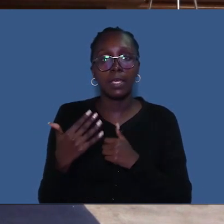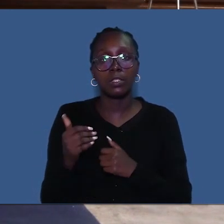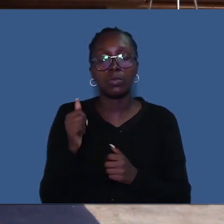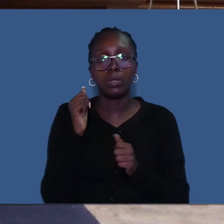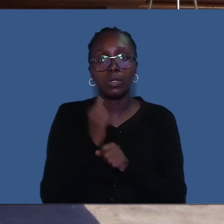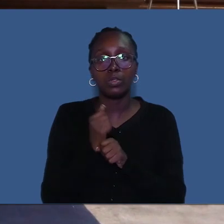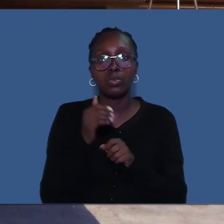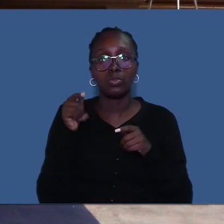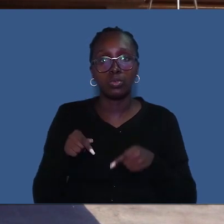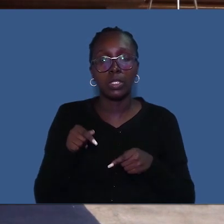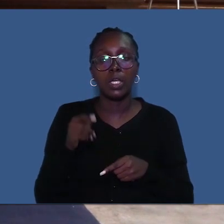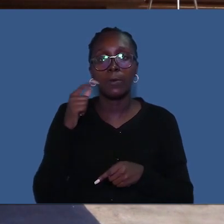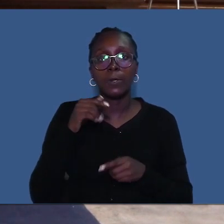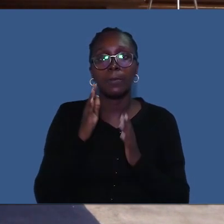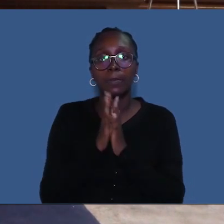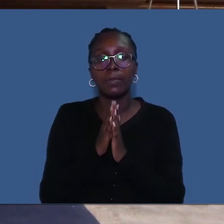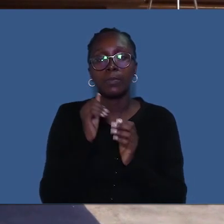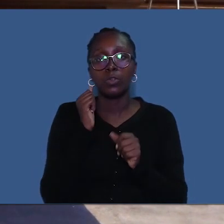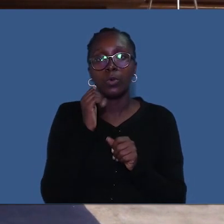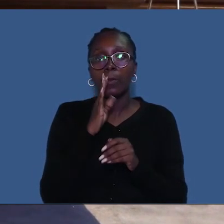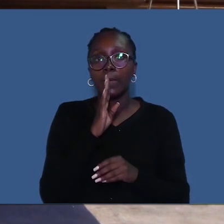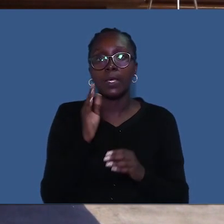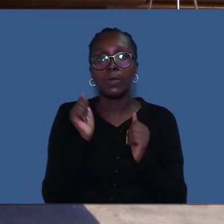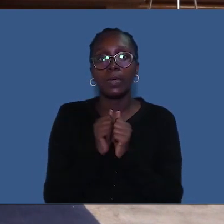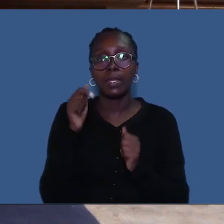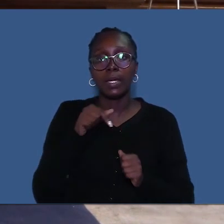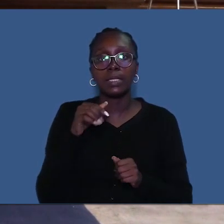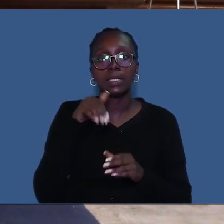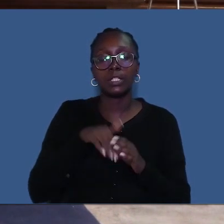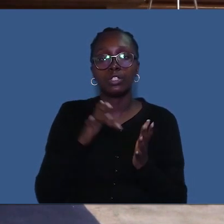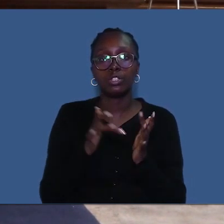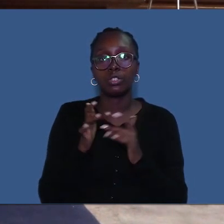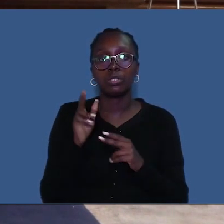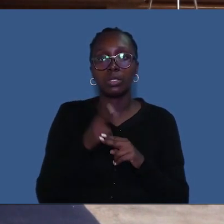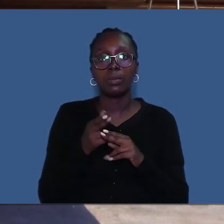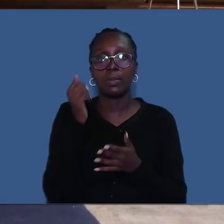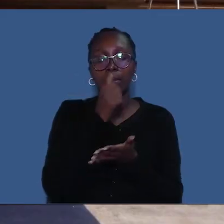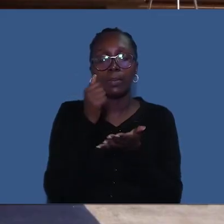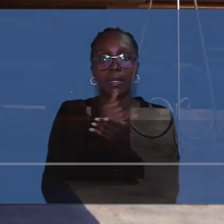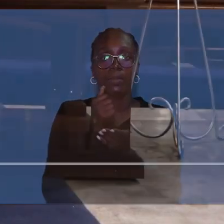presence be with us. We pray this through Jesus Christ, our Lord and Savior. Amen.